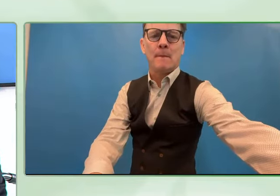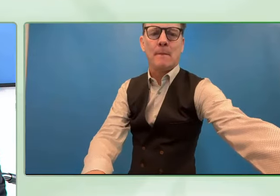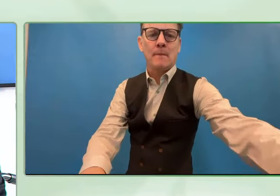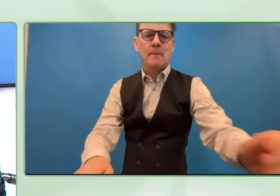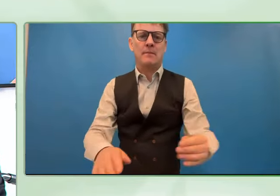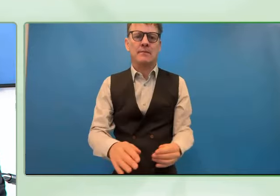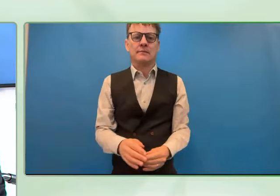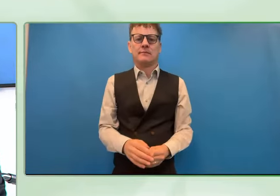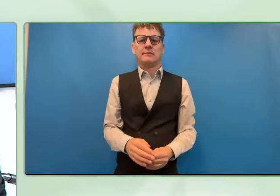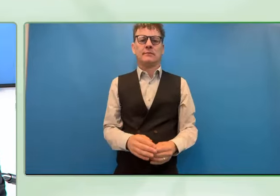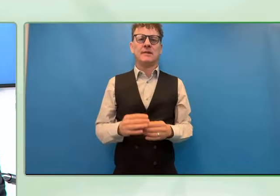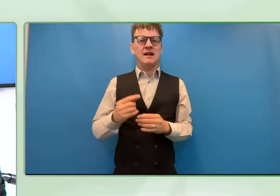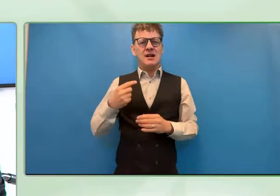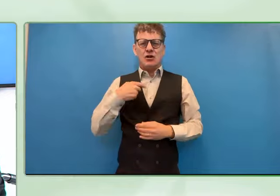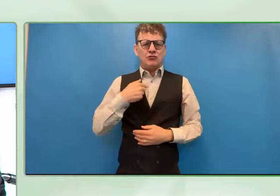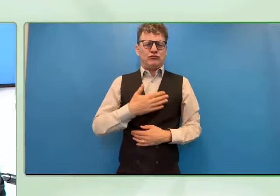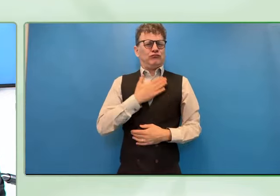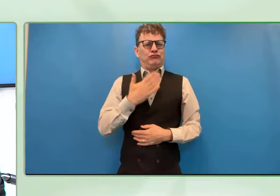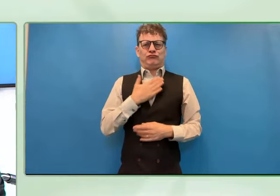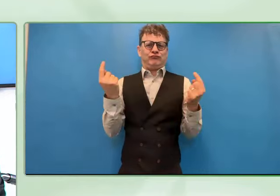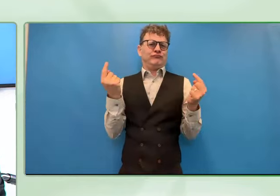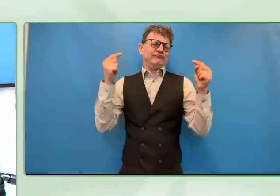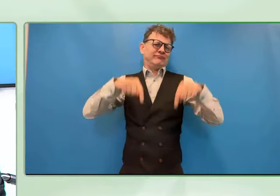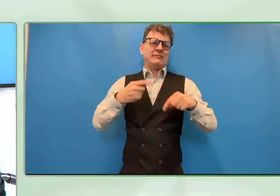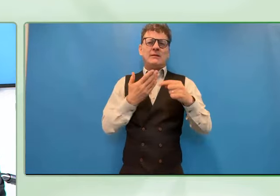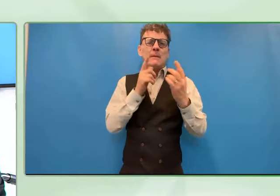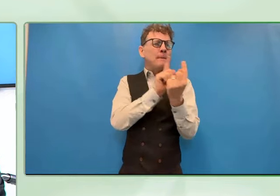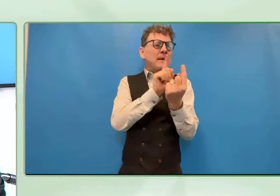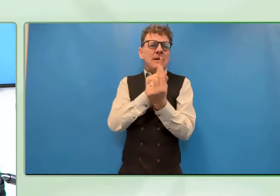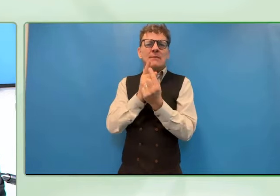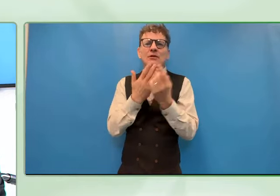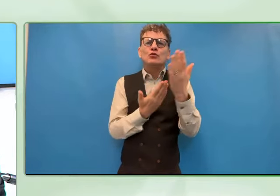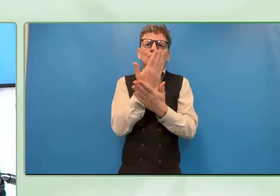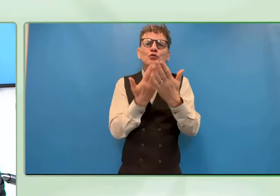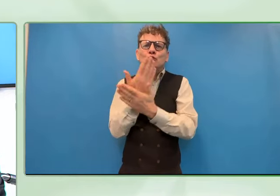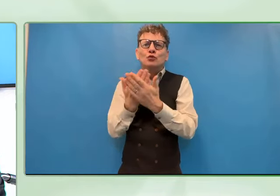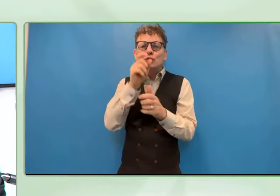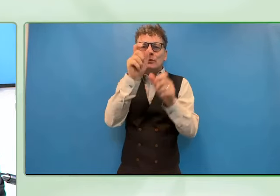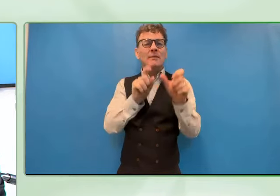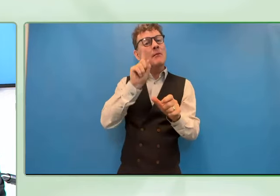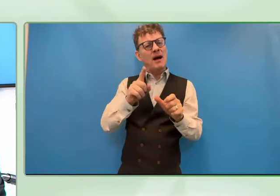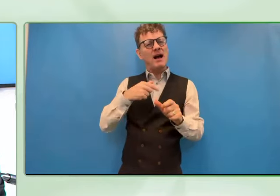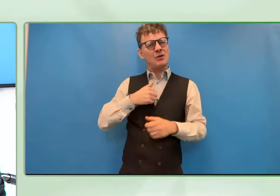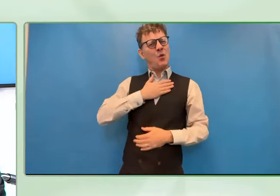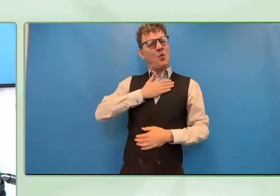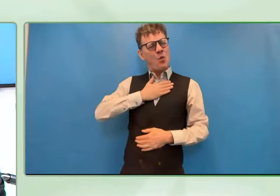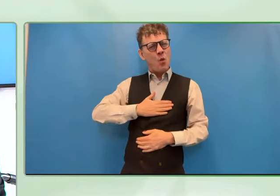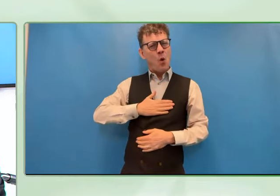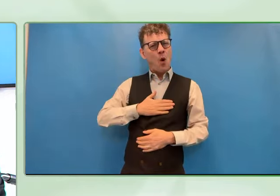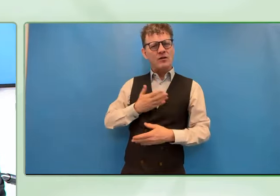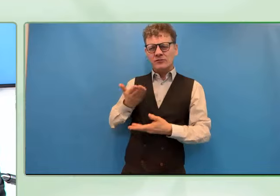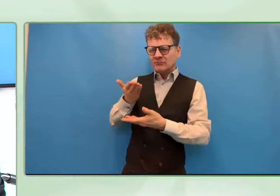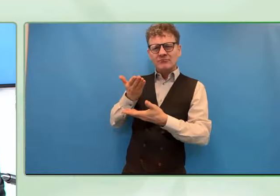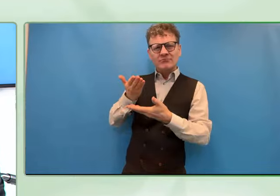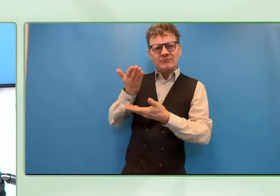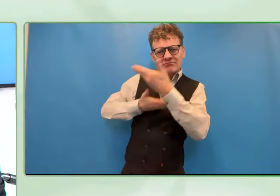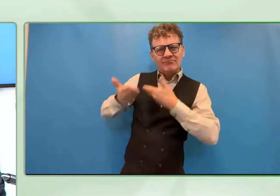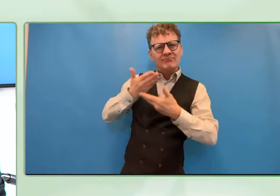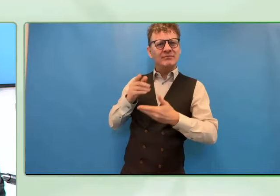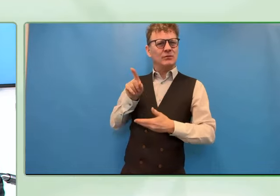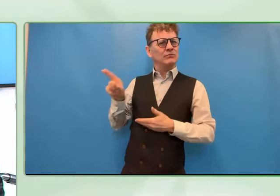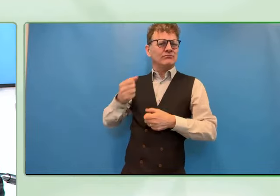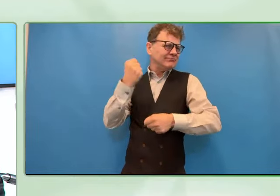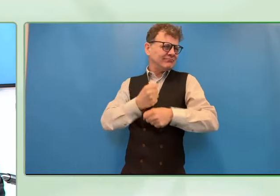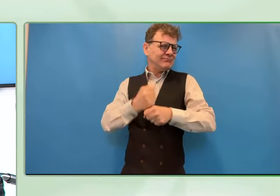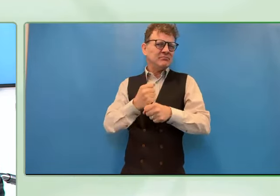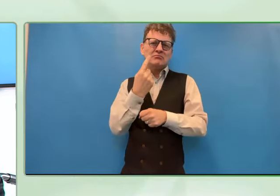at this event. But Pratik, this is all about you, and so I want to understand a little bit more about what you've been up to these last couple of years.